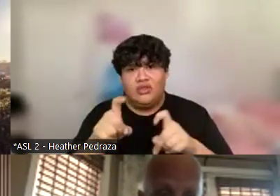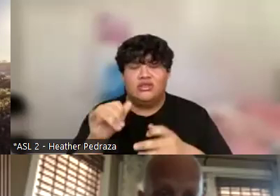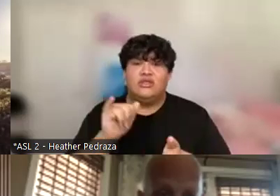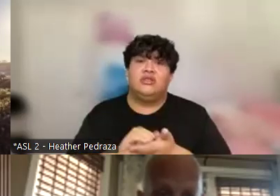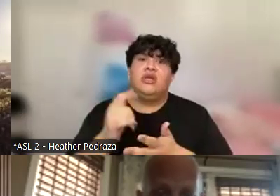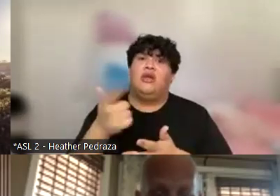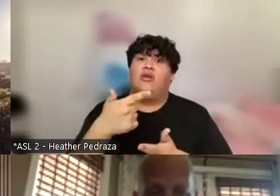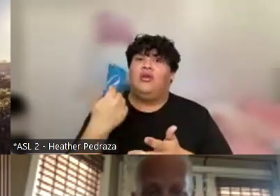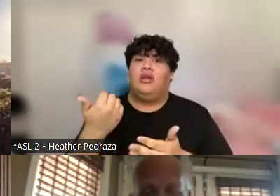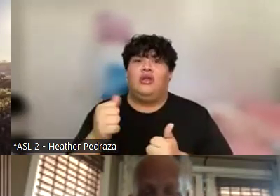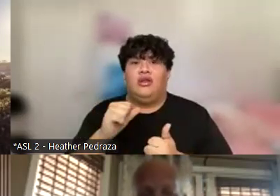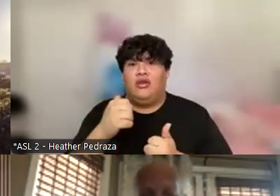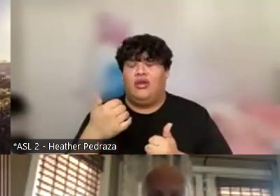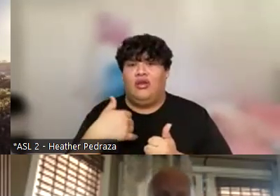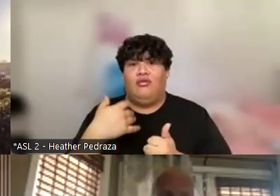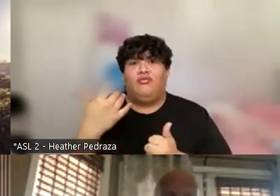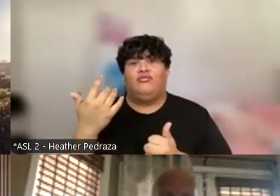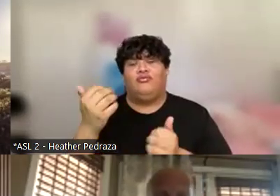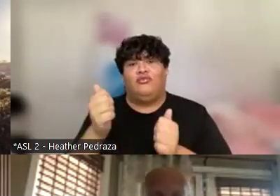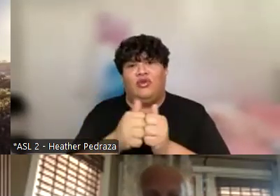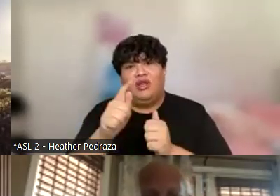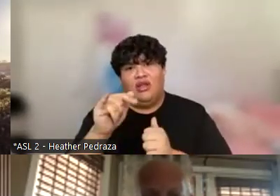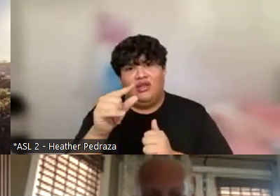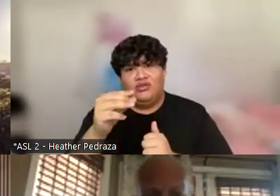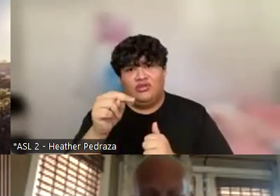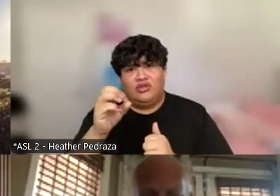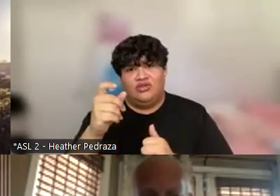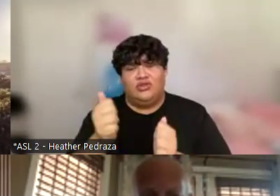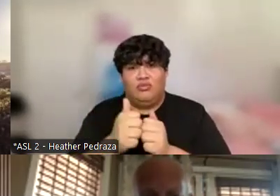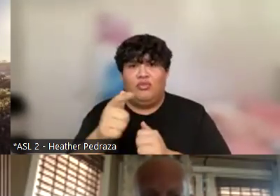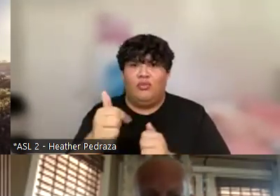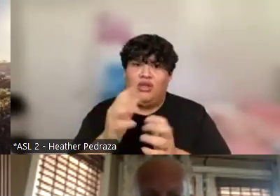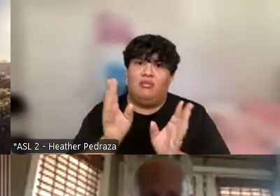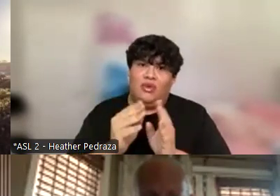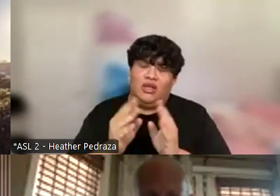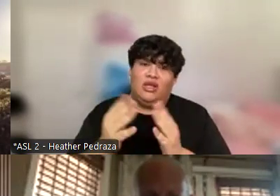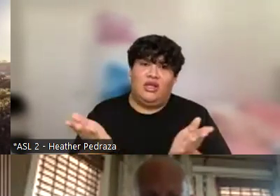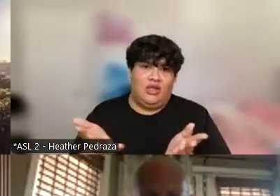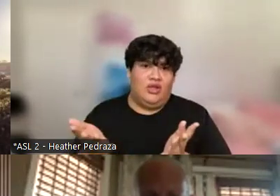we can not put forth legislation, we are at these meetings here with other